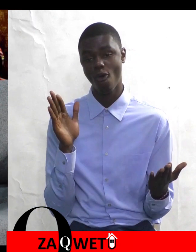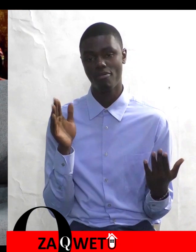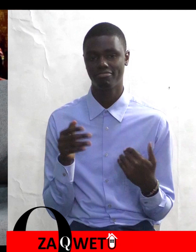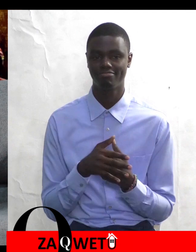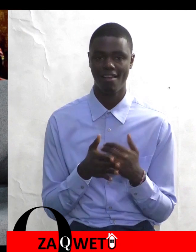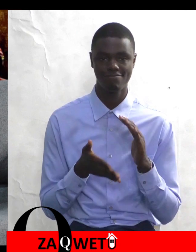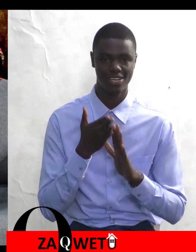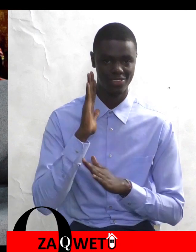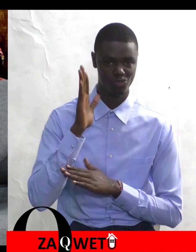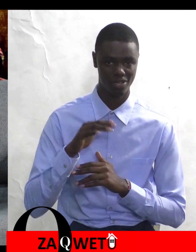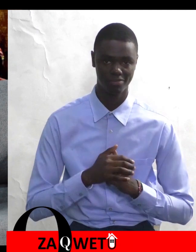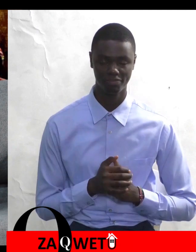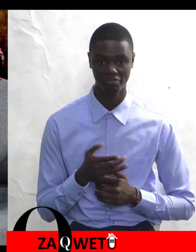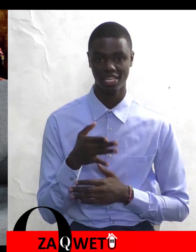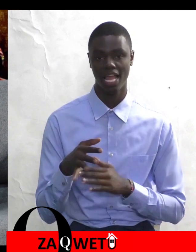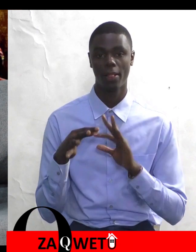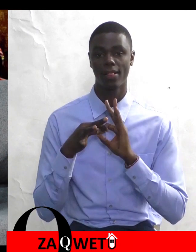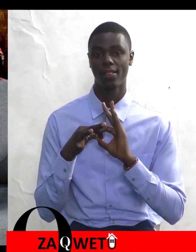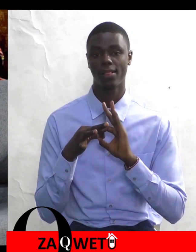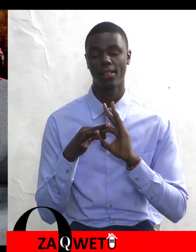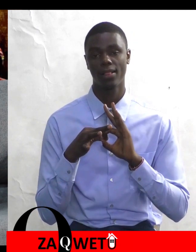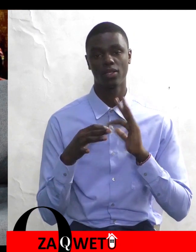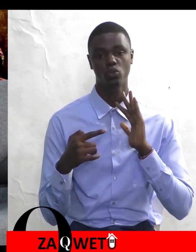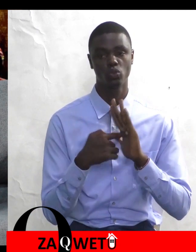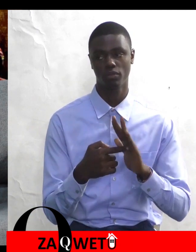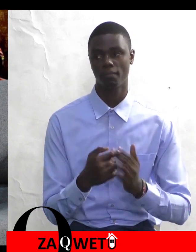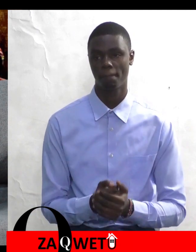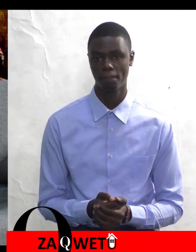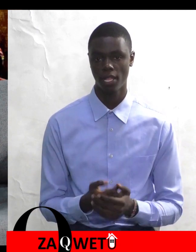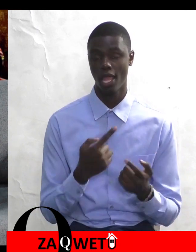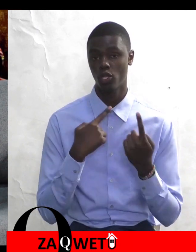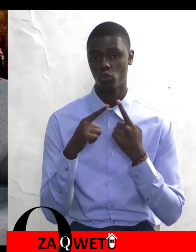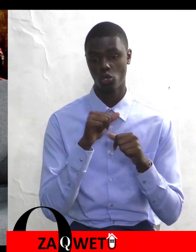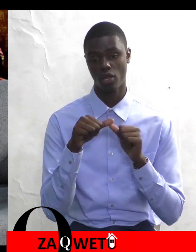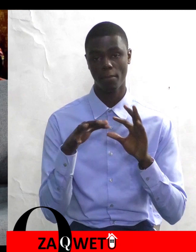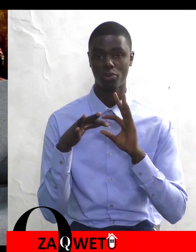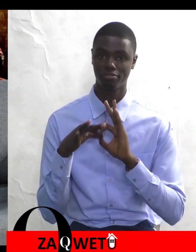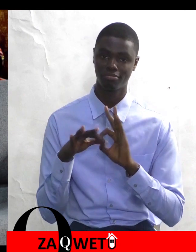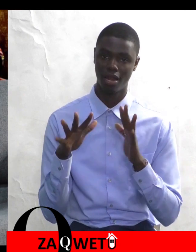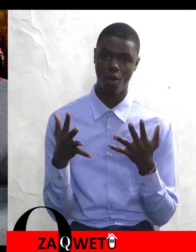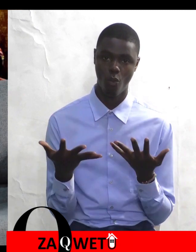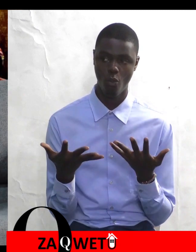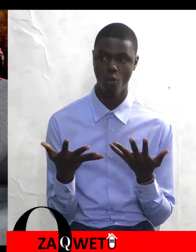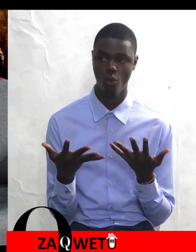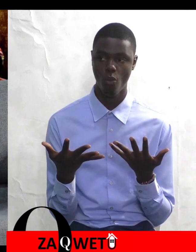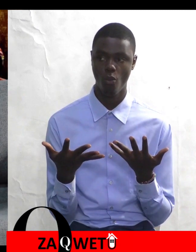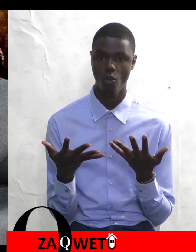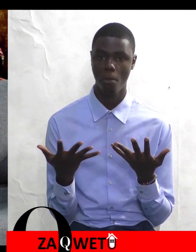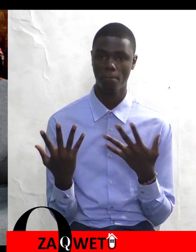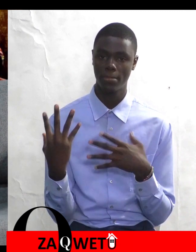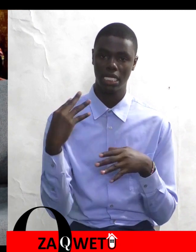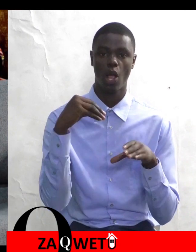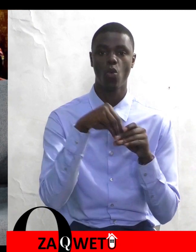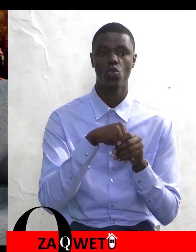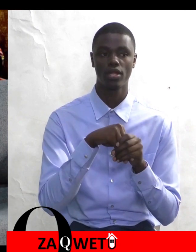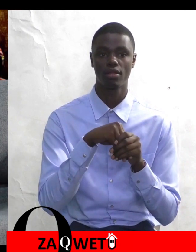Yeah? Hey, I want to see more of that. Very fast. Yeah. Hapa kwenye Zaquetu. Lakini sasa, here we talk about culture and